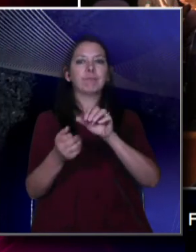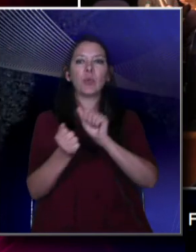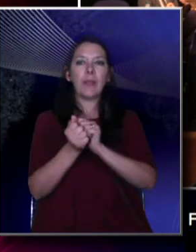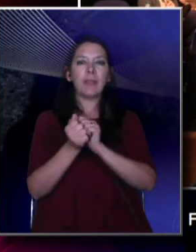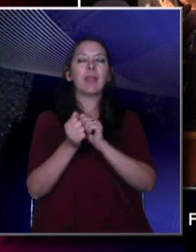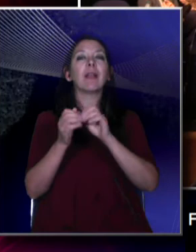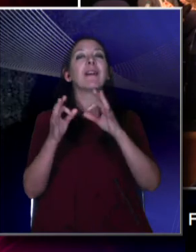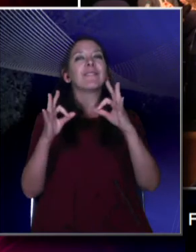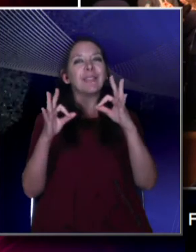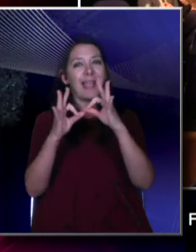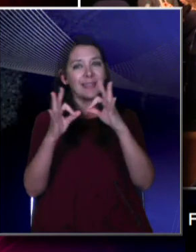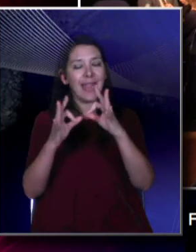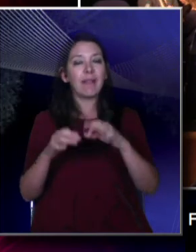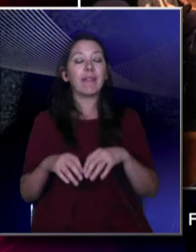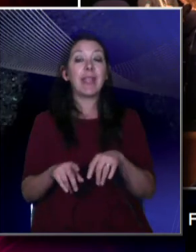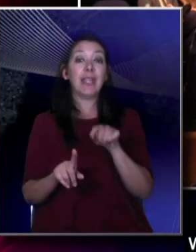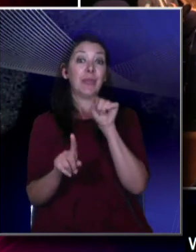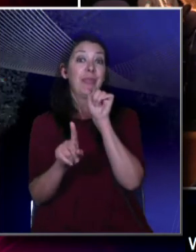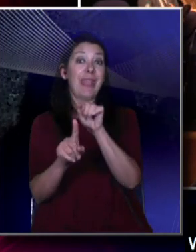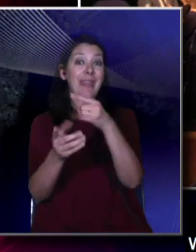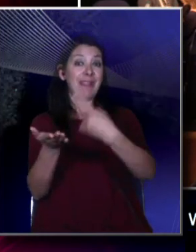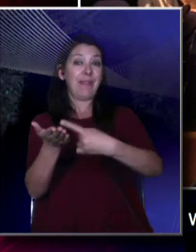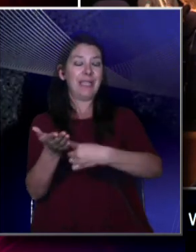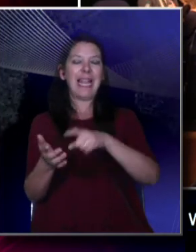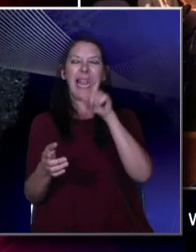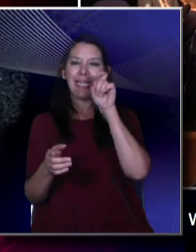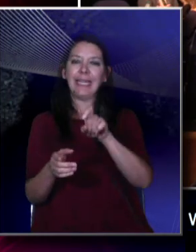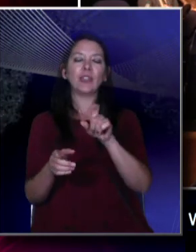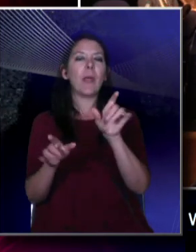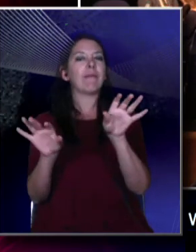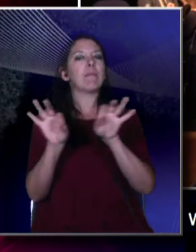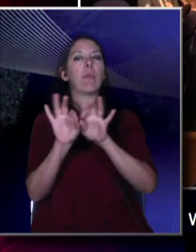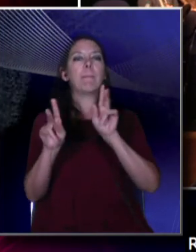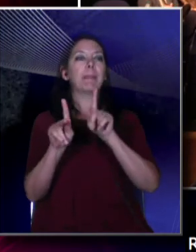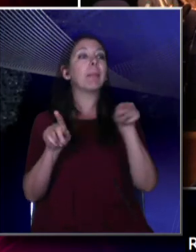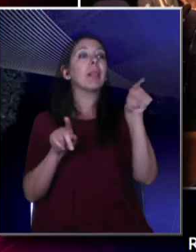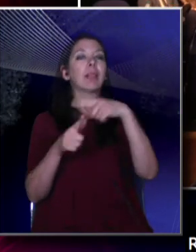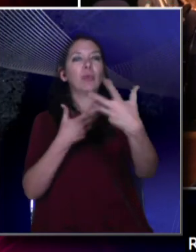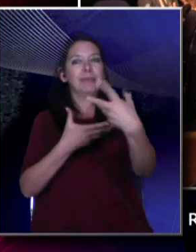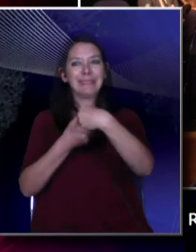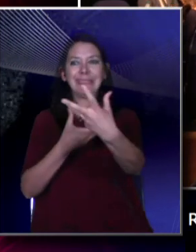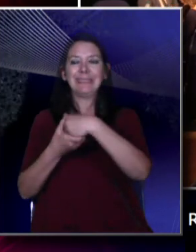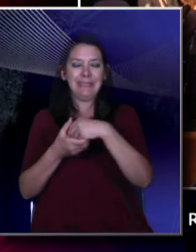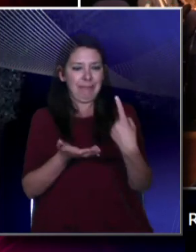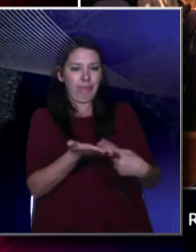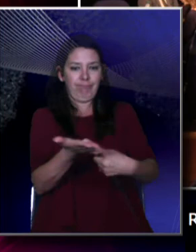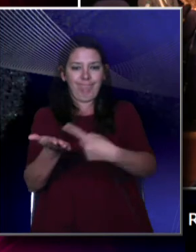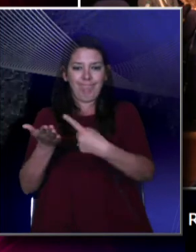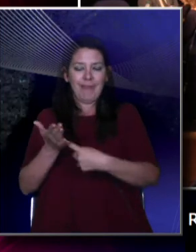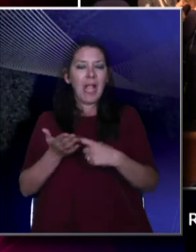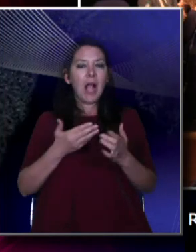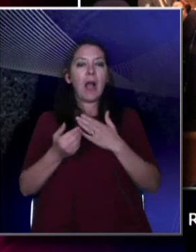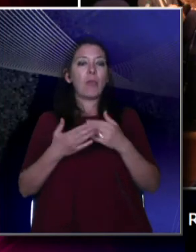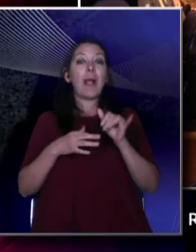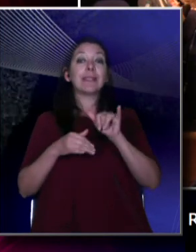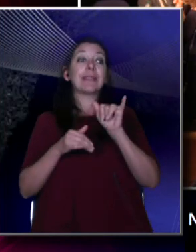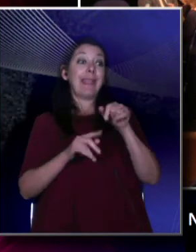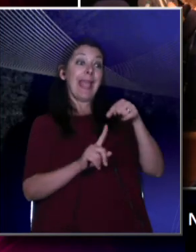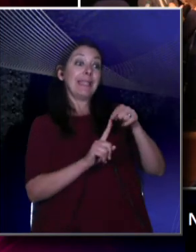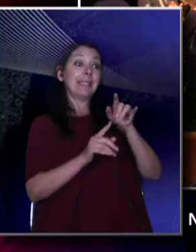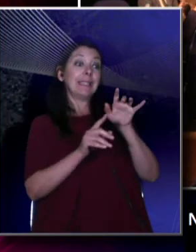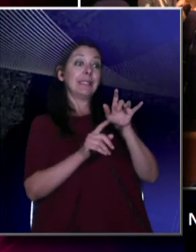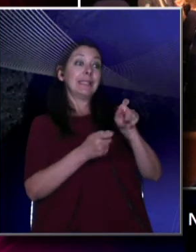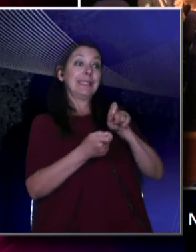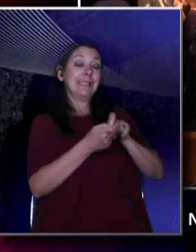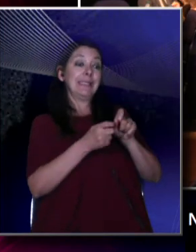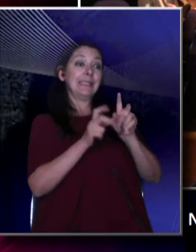Flagstaff. With that conversation, I need to get stakeholders in a room to start to solve this problem because it's just not going to get any better. And I